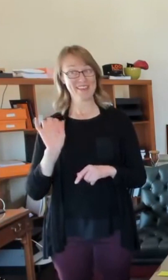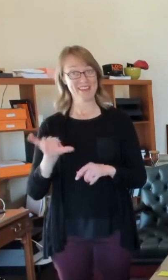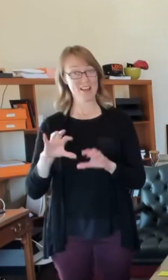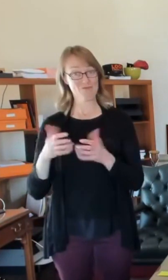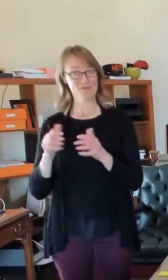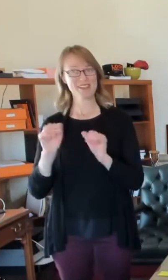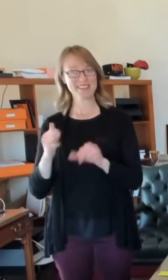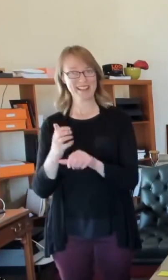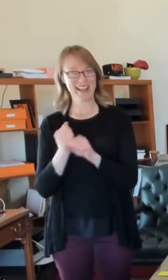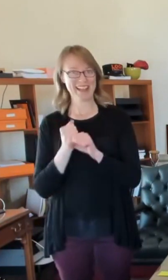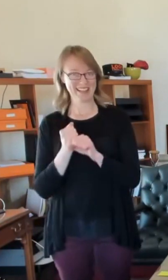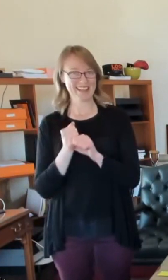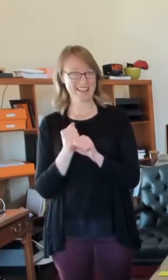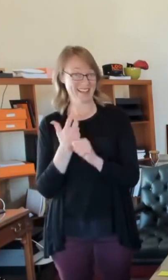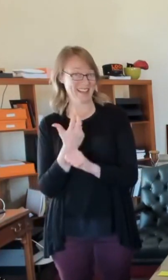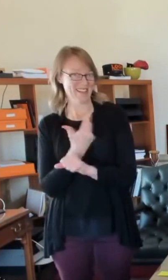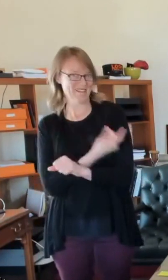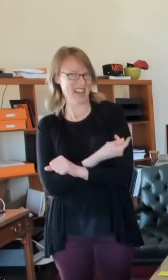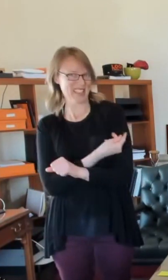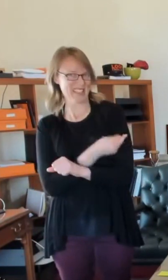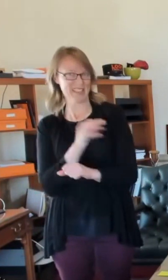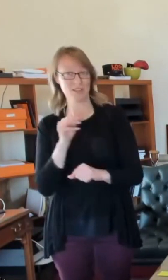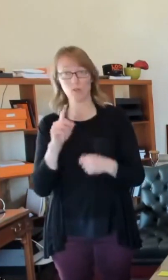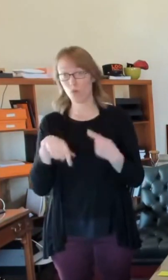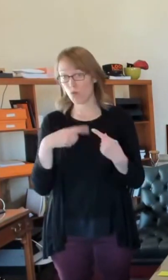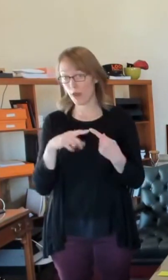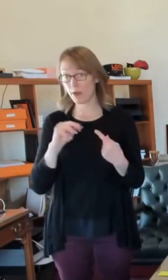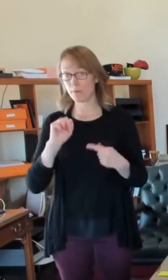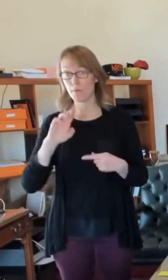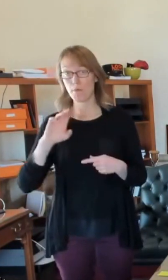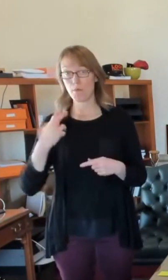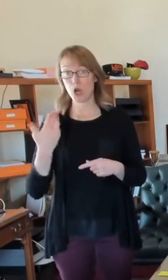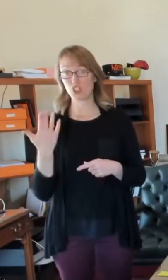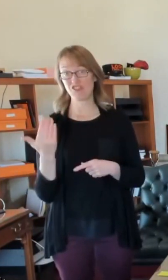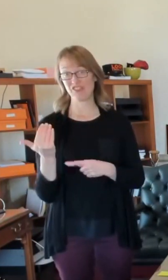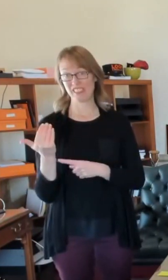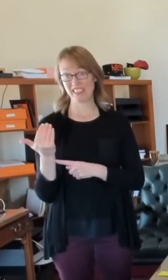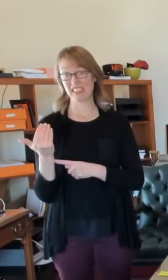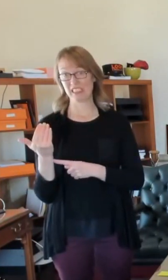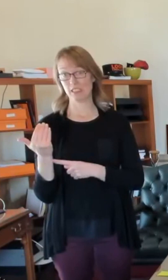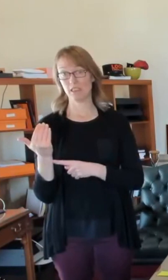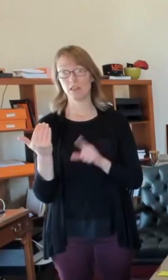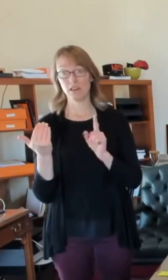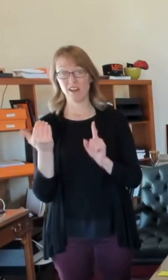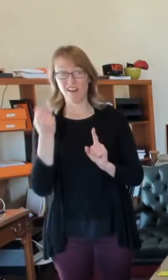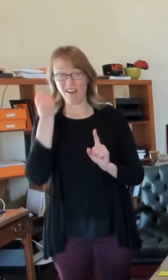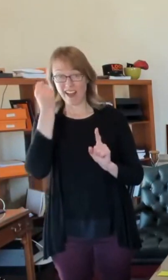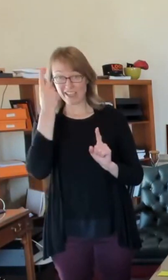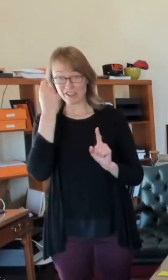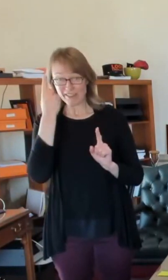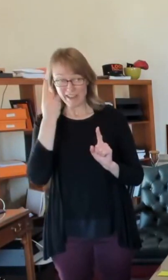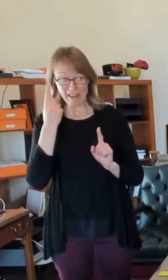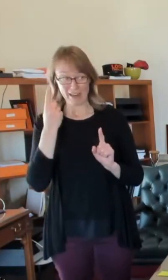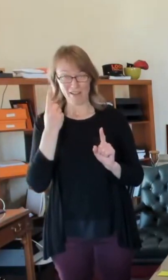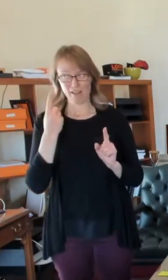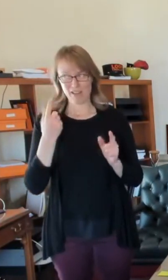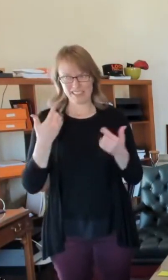15th. We still have many, many seniors who have not had the opportunity to get the